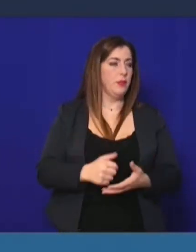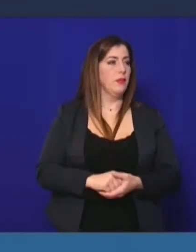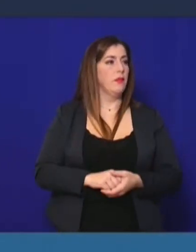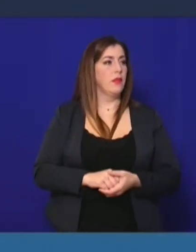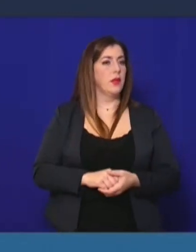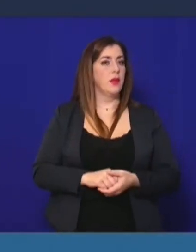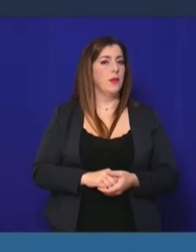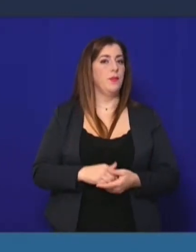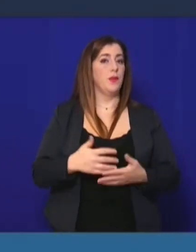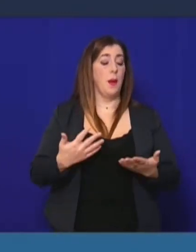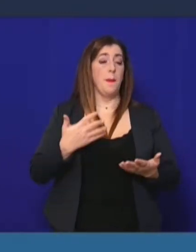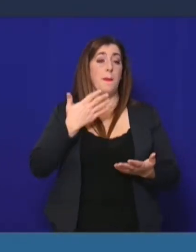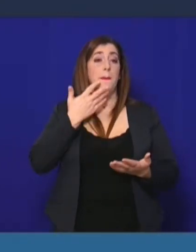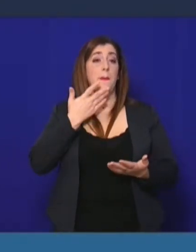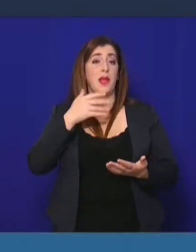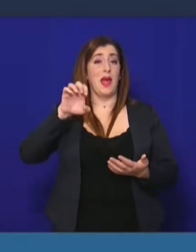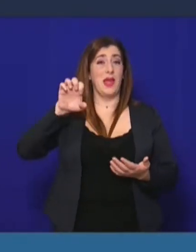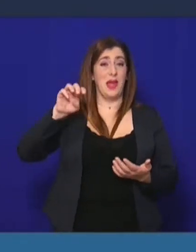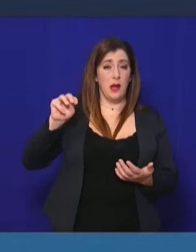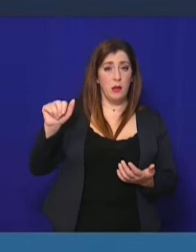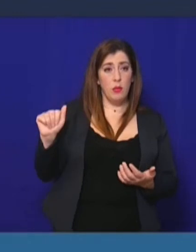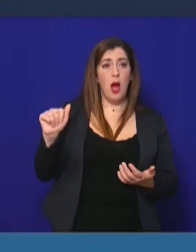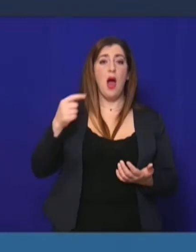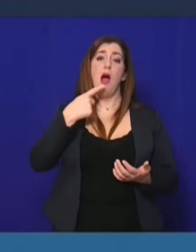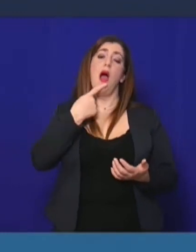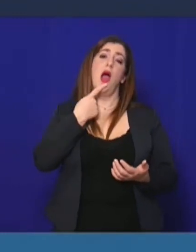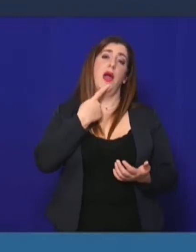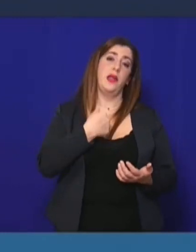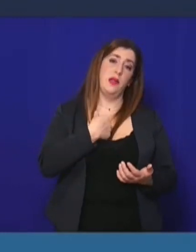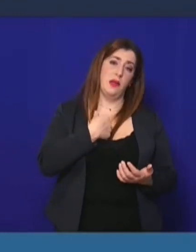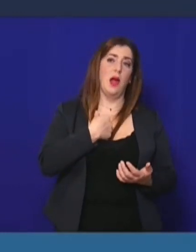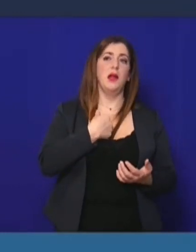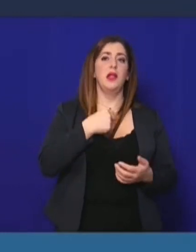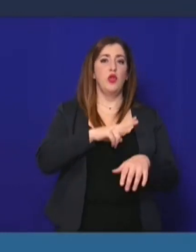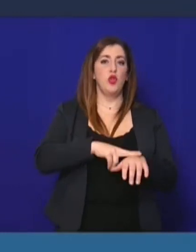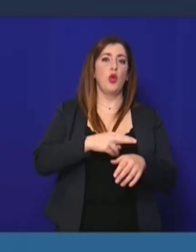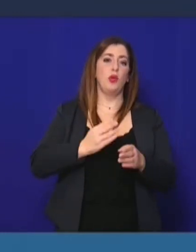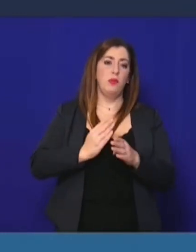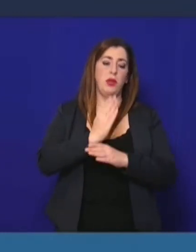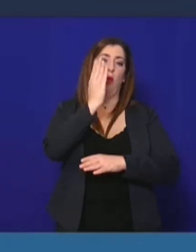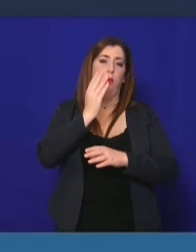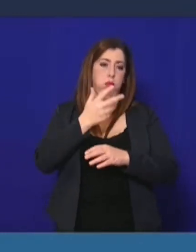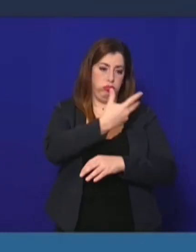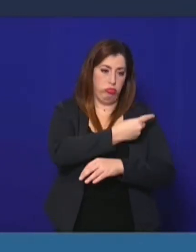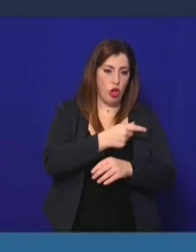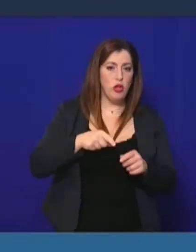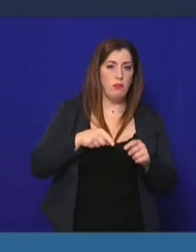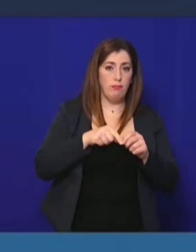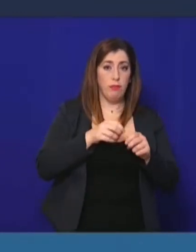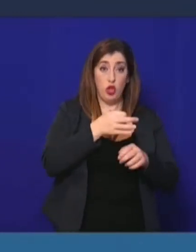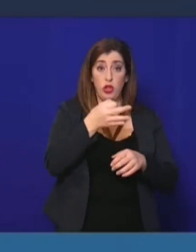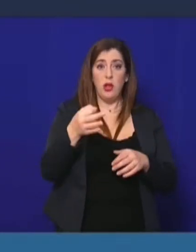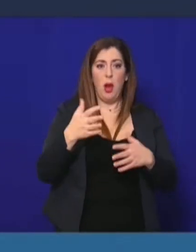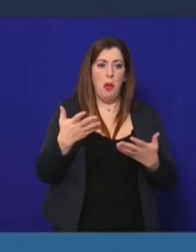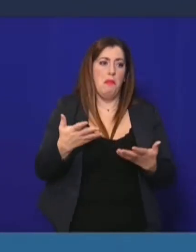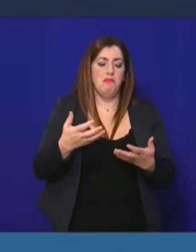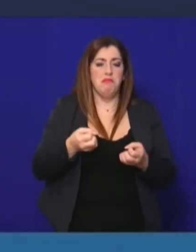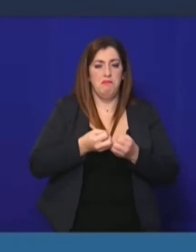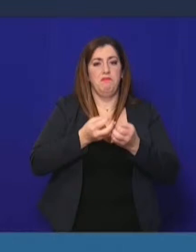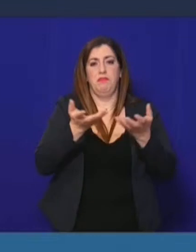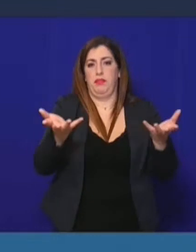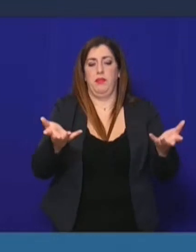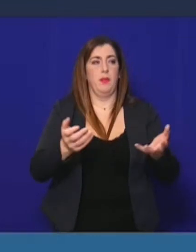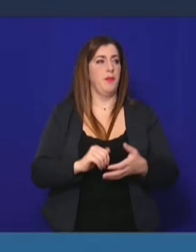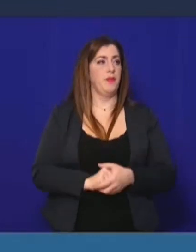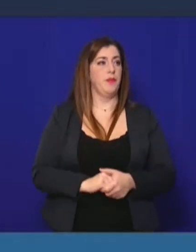meta propju aħna nkun nistgħu propju nibdew nagħmlu rollout ta' din il-vaccine ukoll. Fakkarkom ukoll li hemm il-Moderna